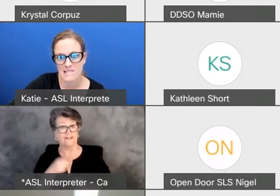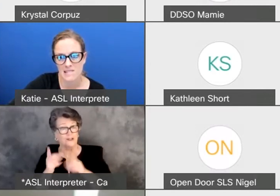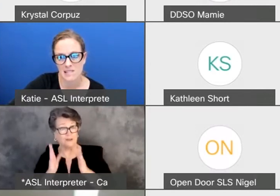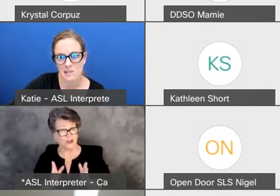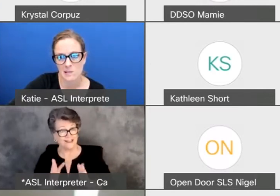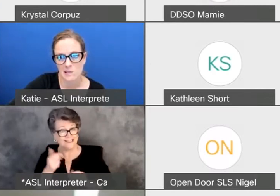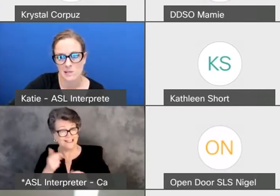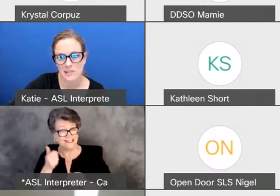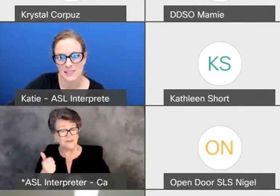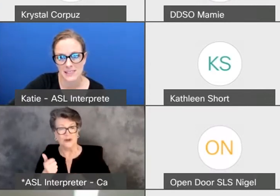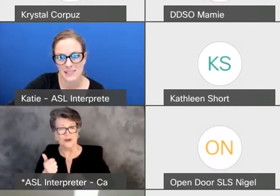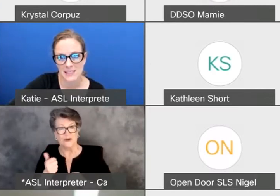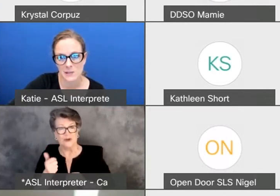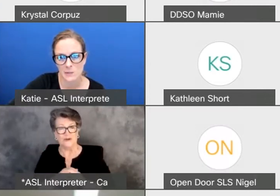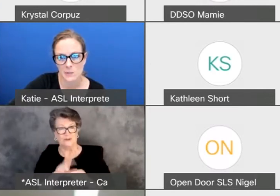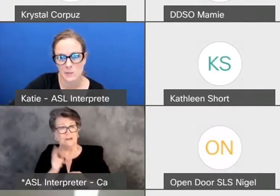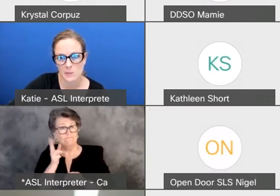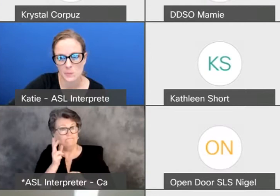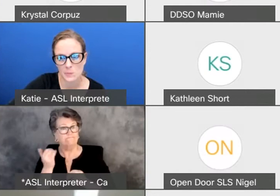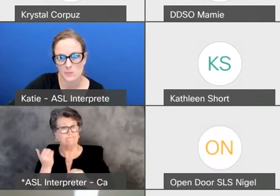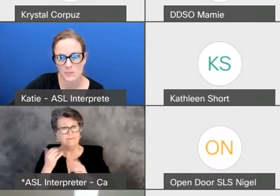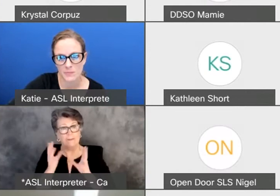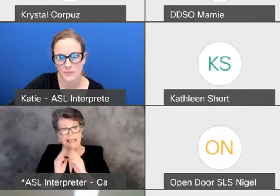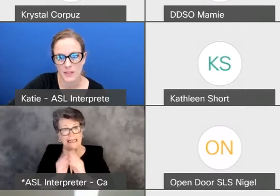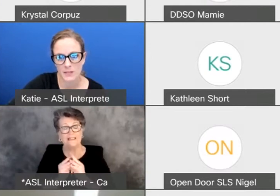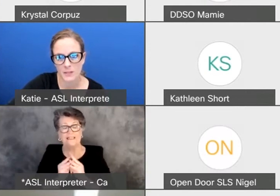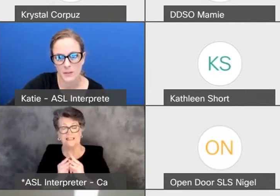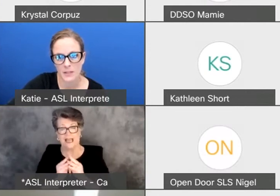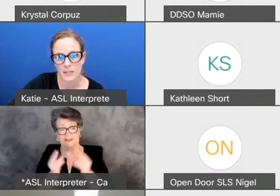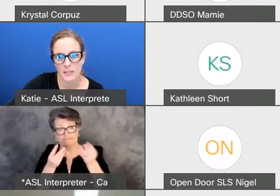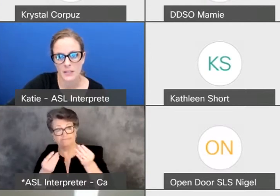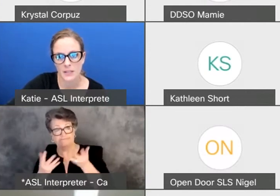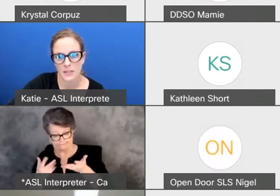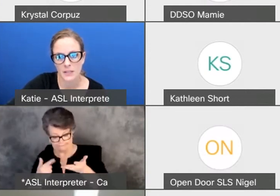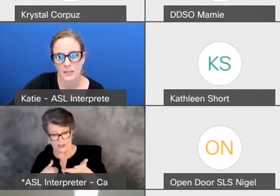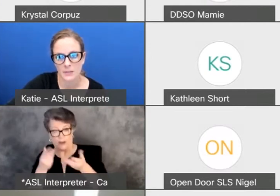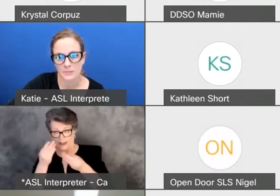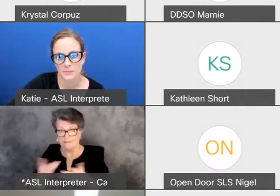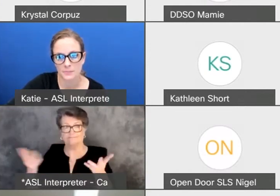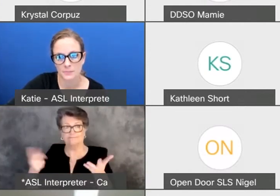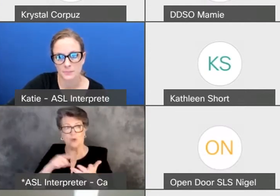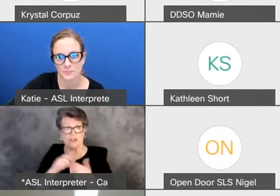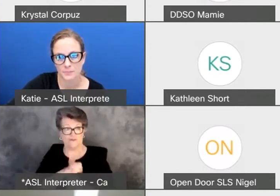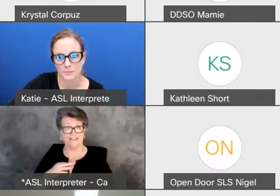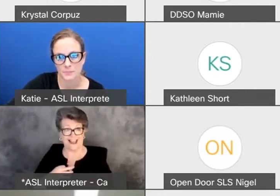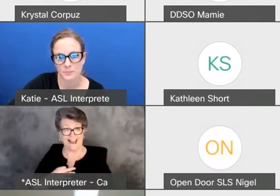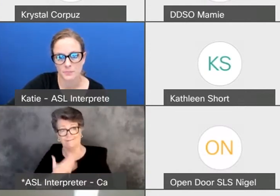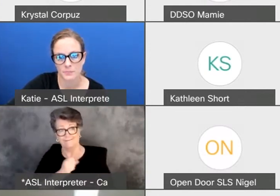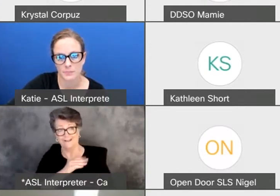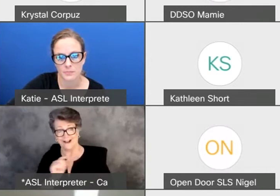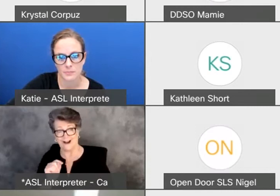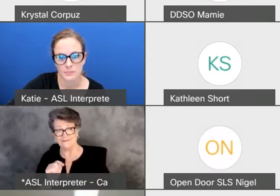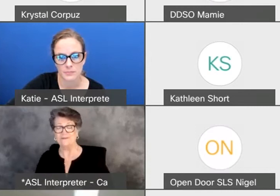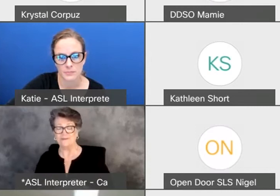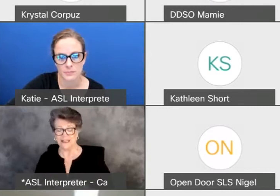been sitting in on the last few of those meetings and then getting us notes that we can send out to all of our staff so that we can, really